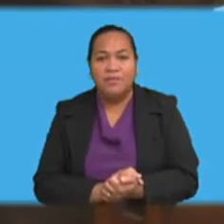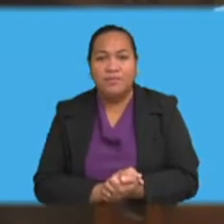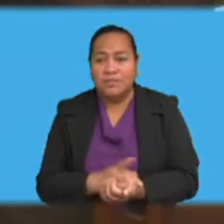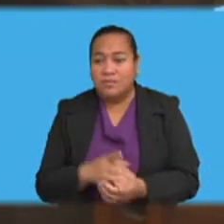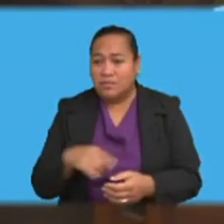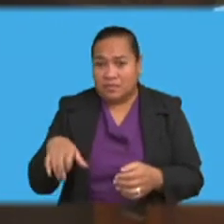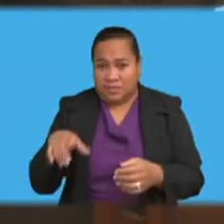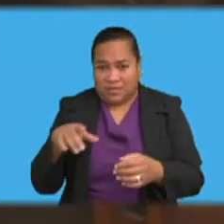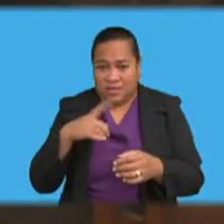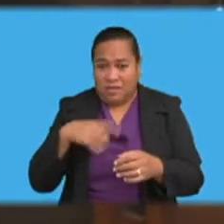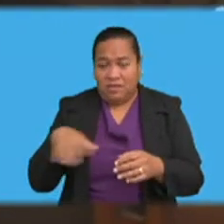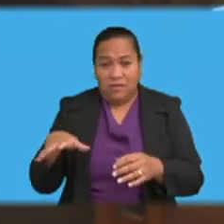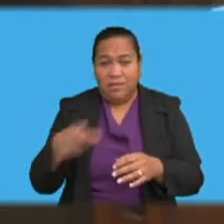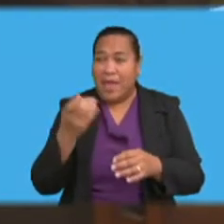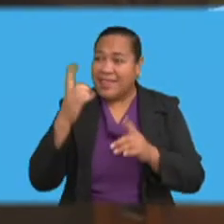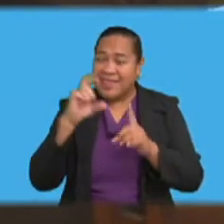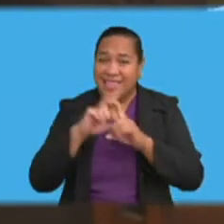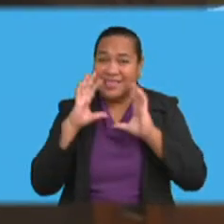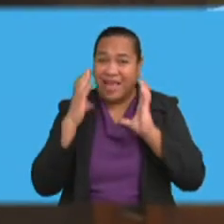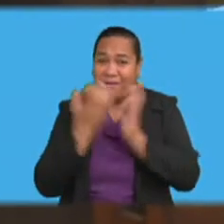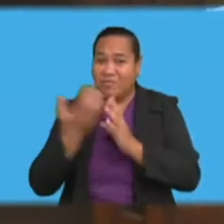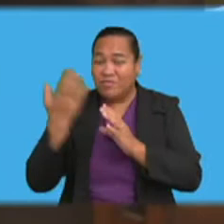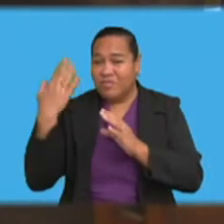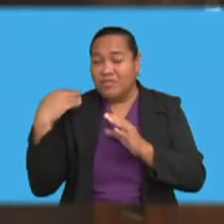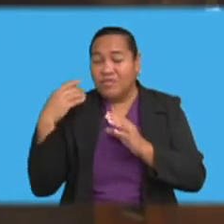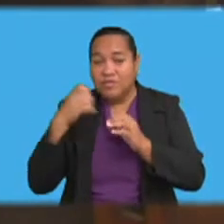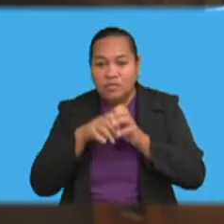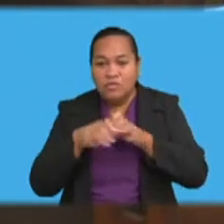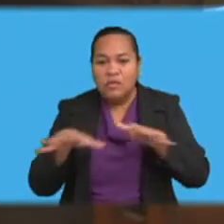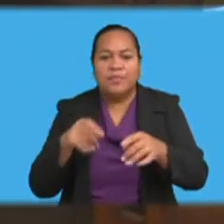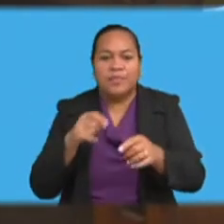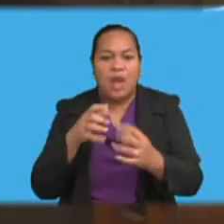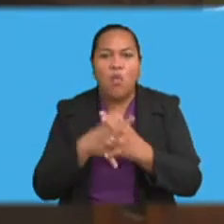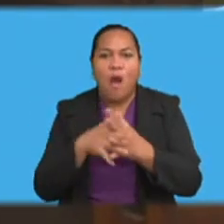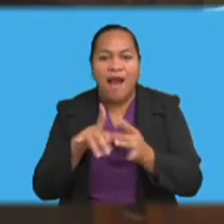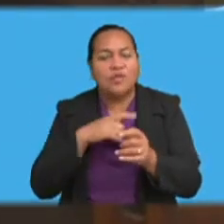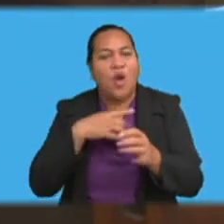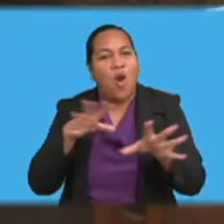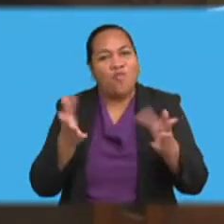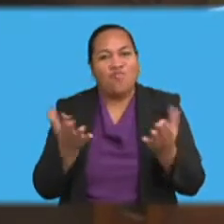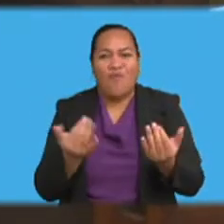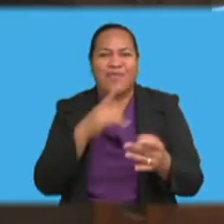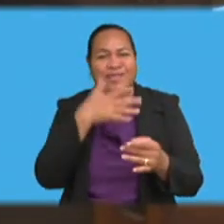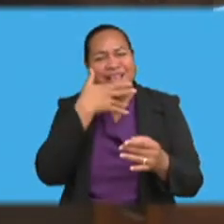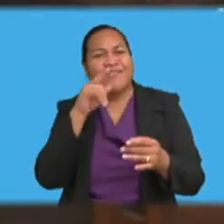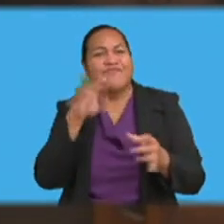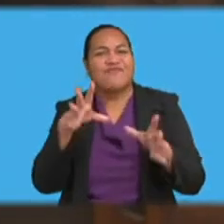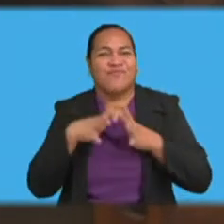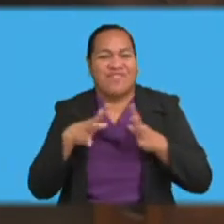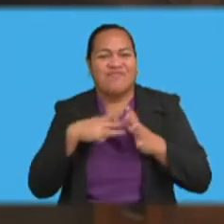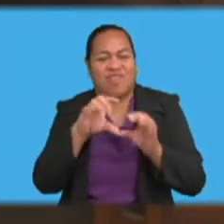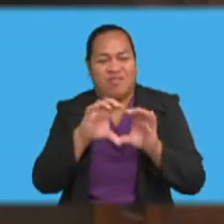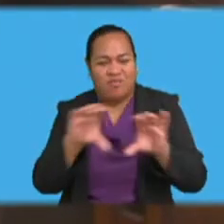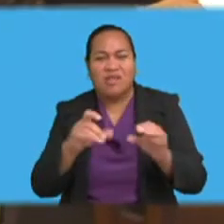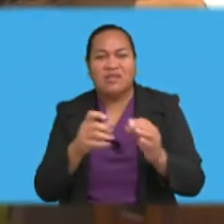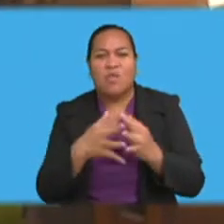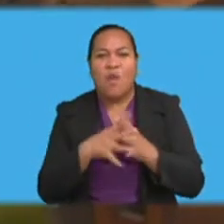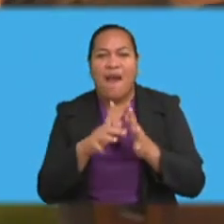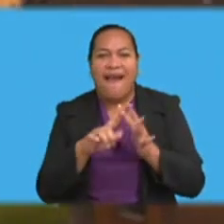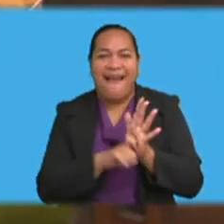nationwide rollout last December, communities in Fiji welcome Wailesi with open arms. The following sites where Wailesi is transmitting from